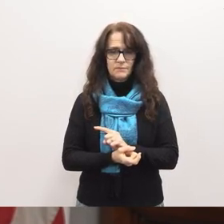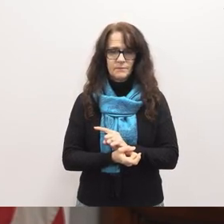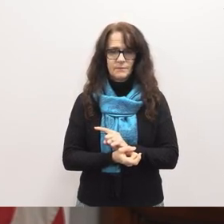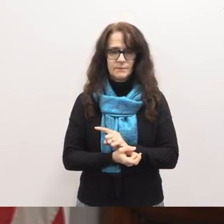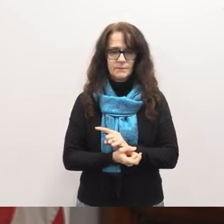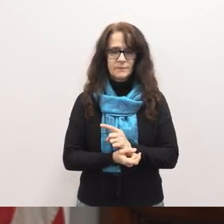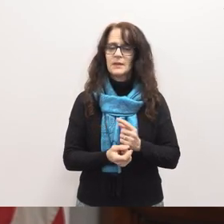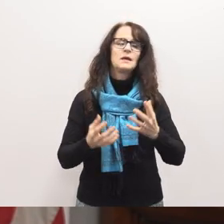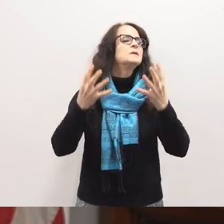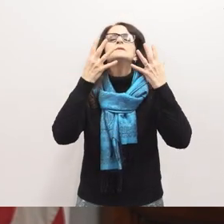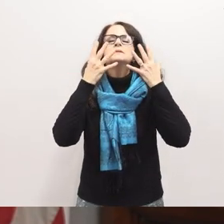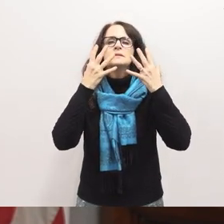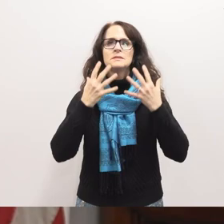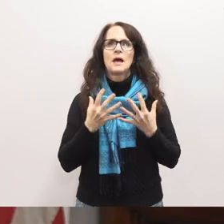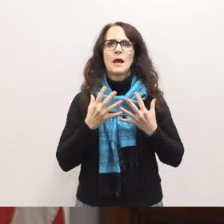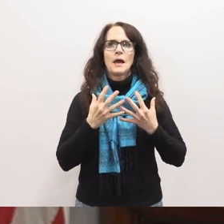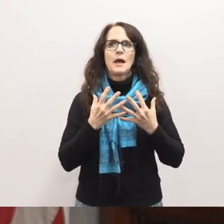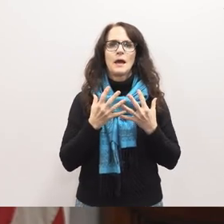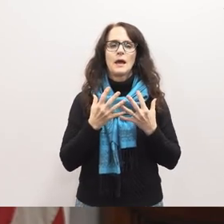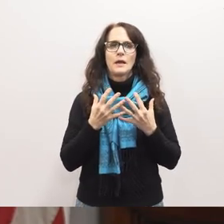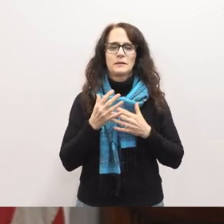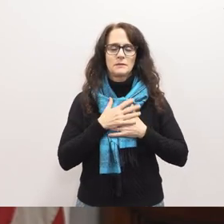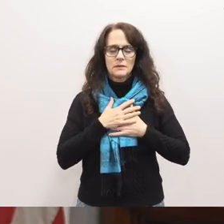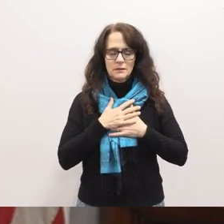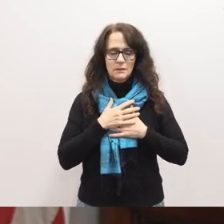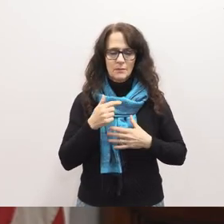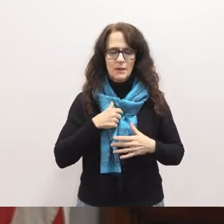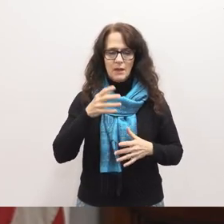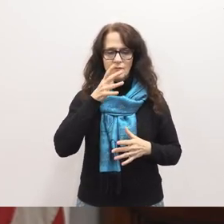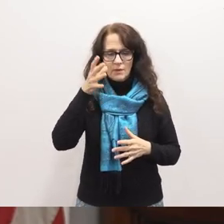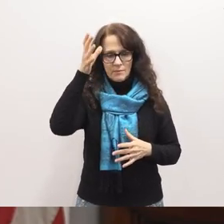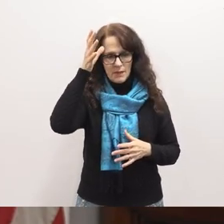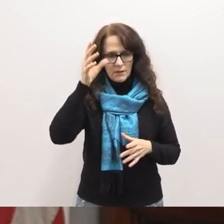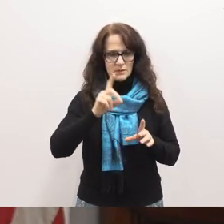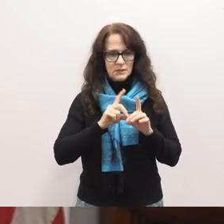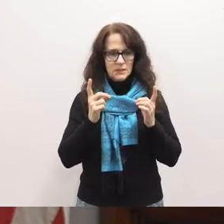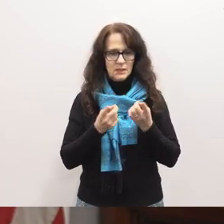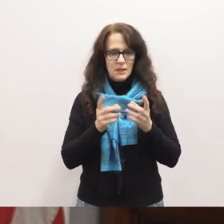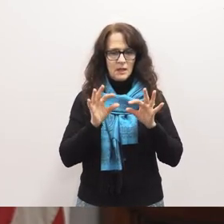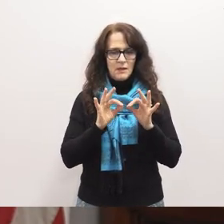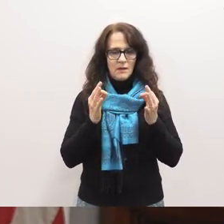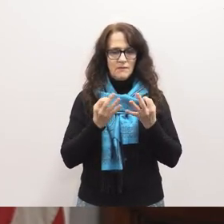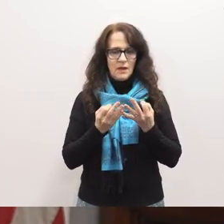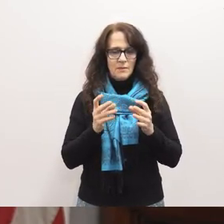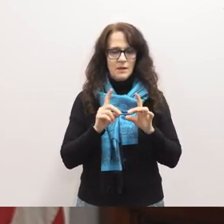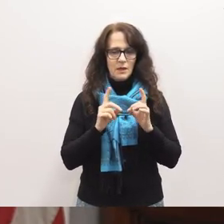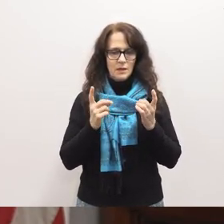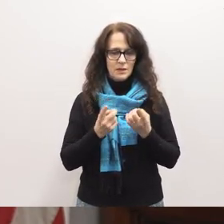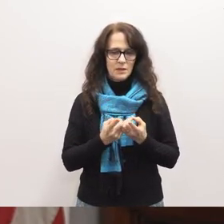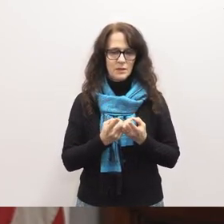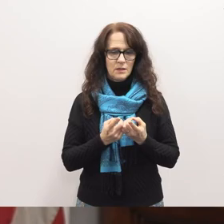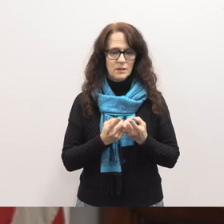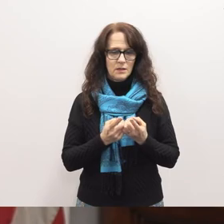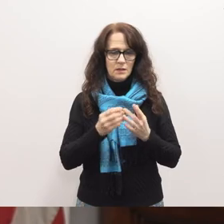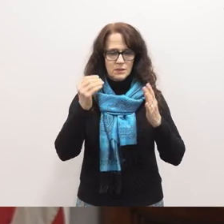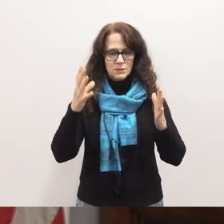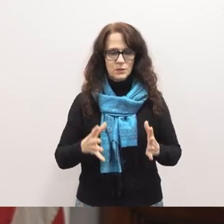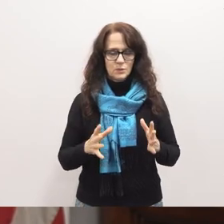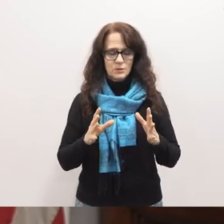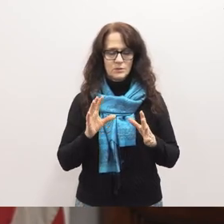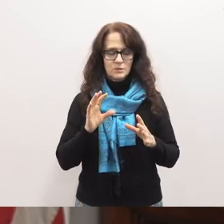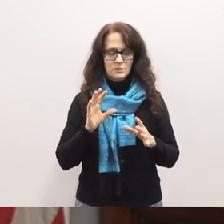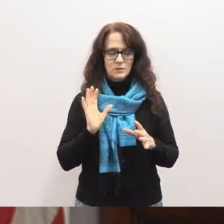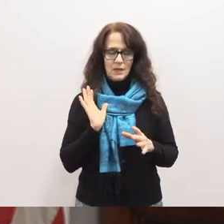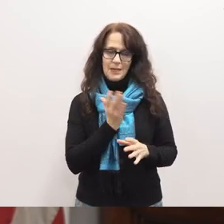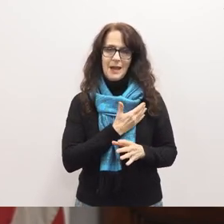It saddens me that we have parents in our district, families in our district, students in our district